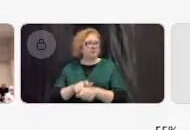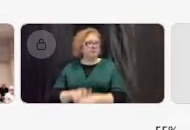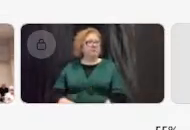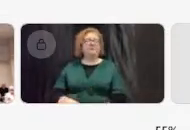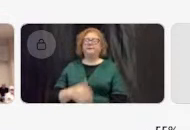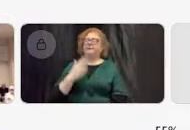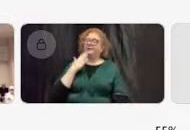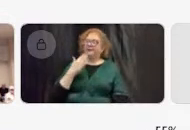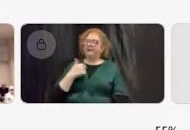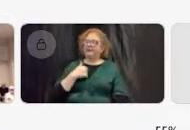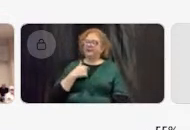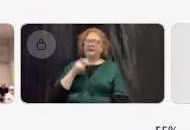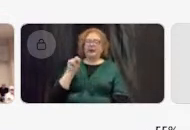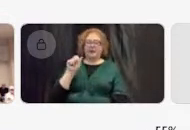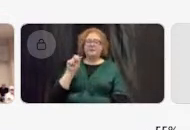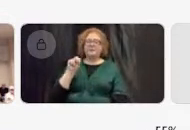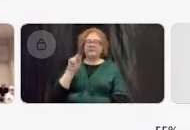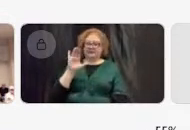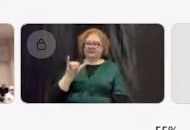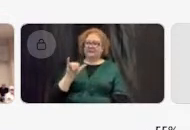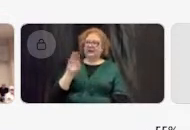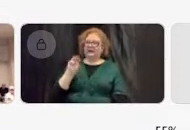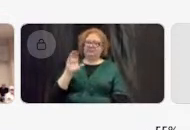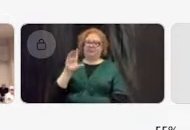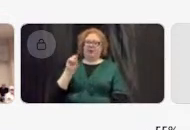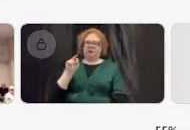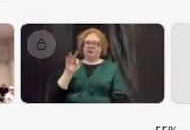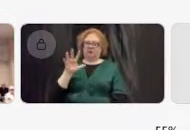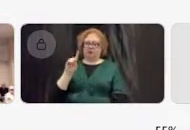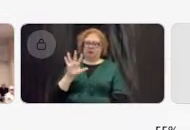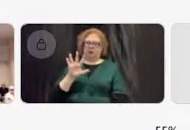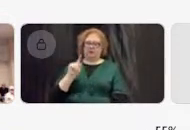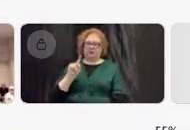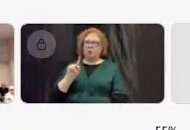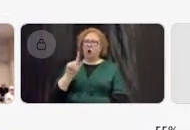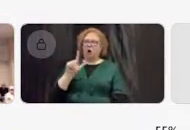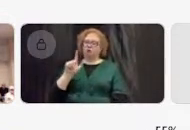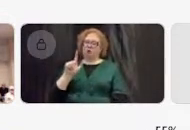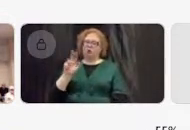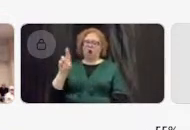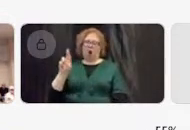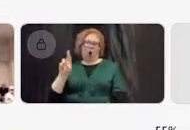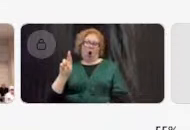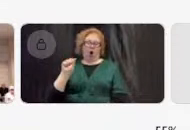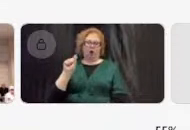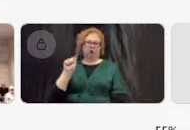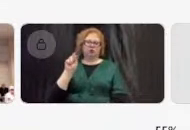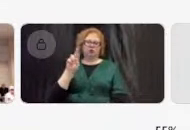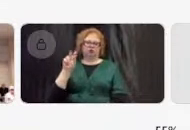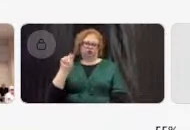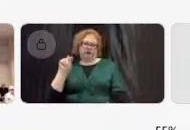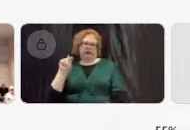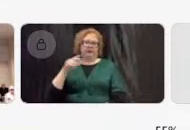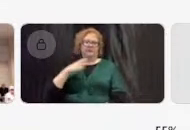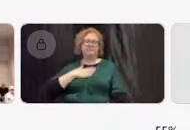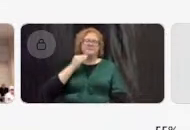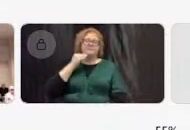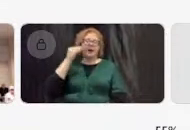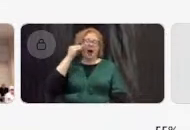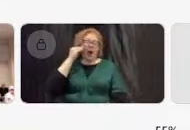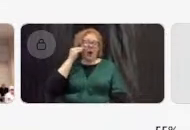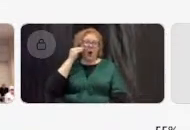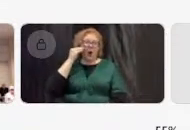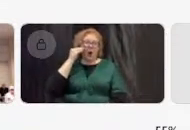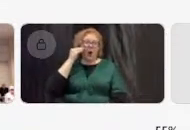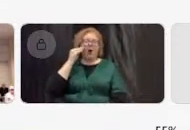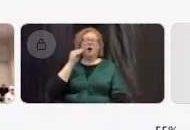Thank you. My name is Nancy McDonald. I live at 5121 R Street, and my home is directly, if